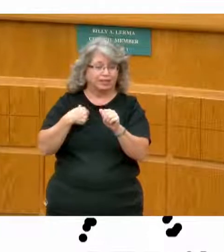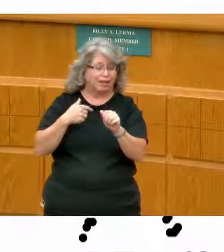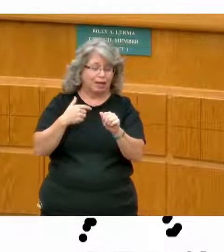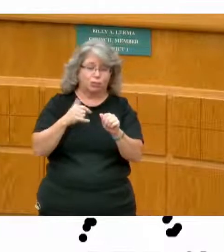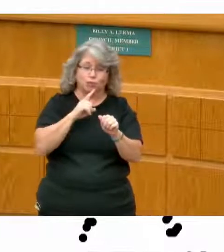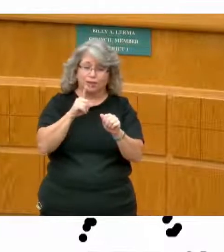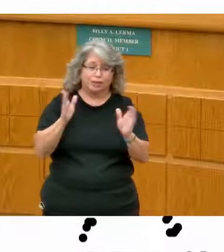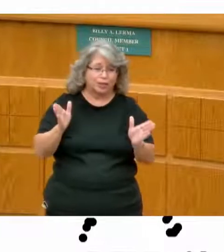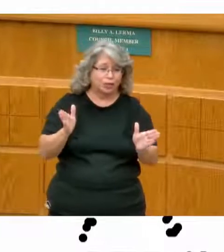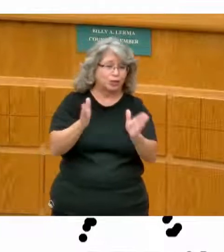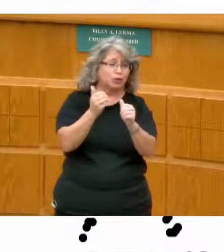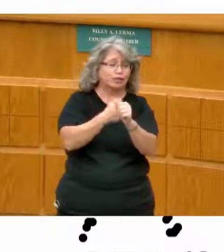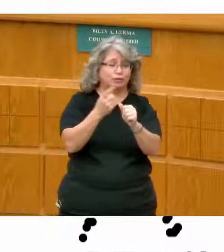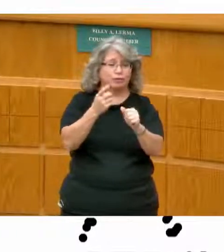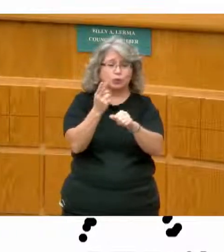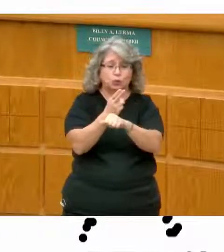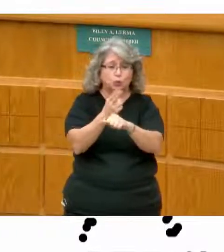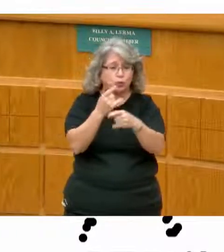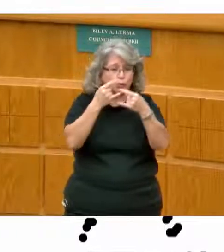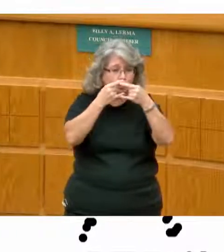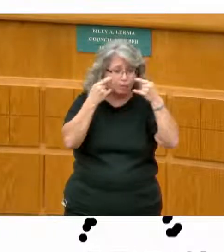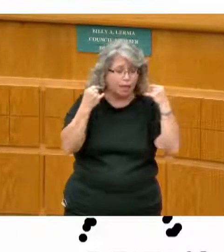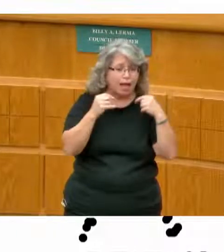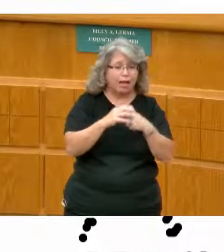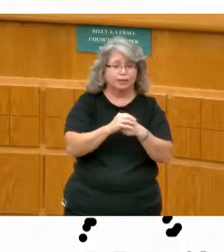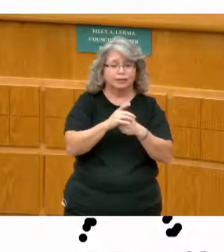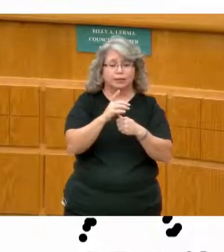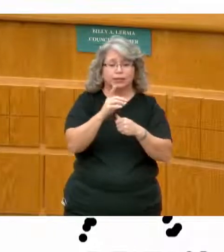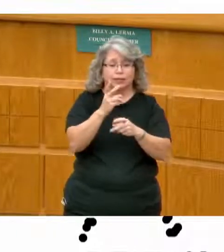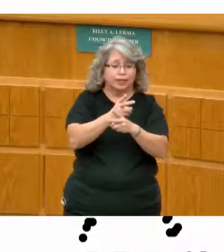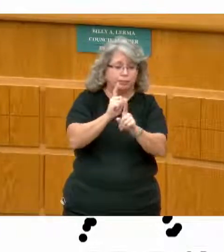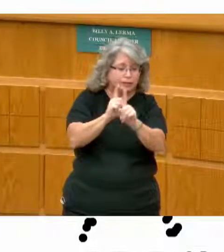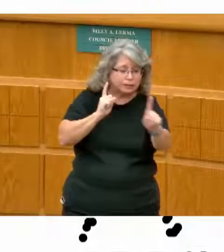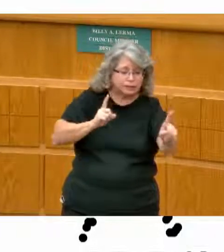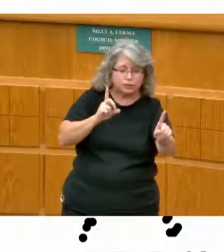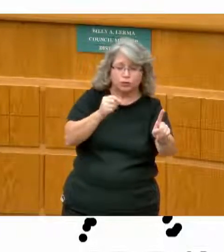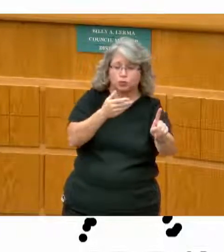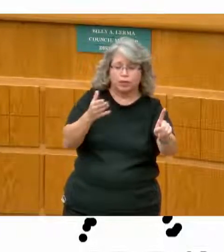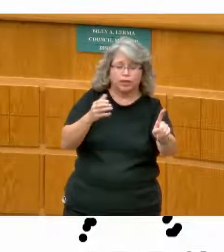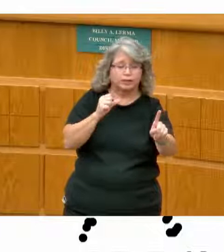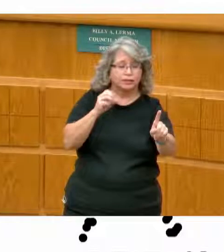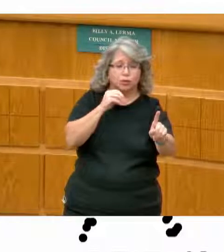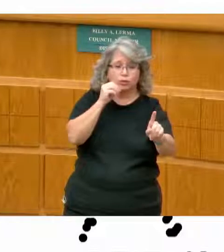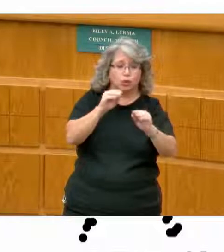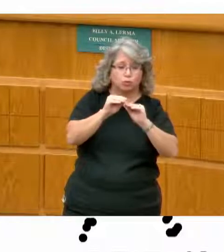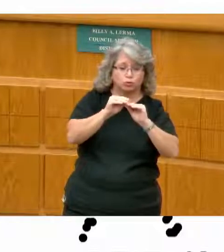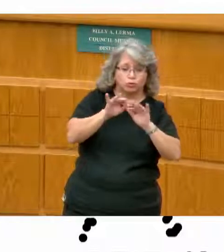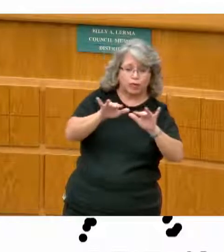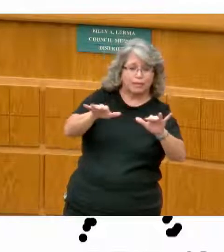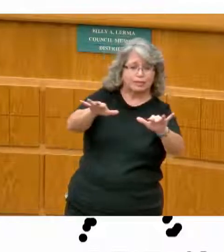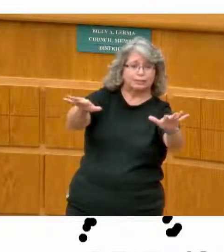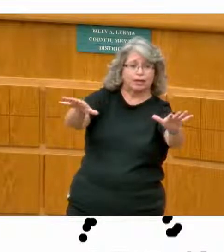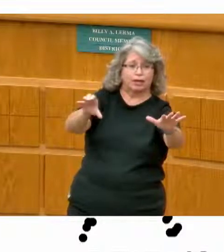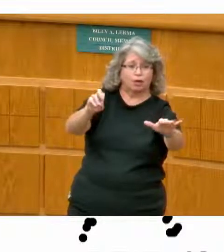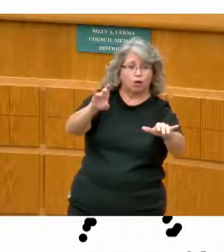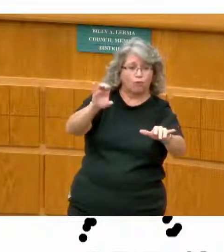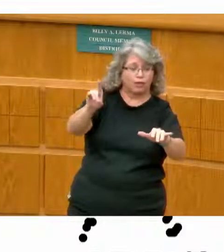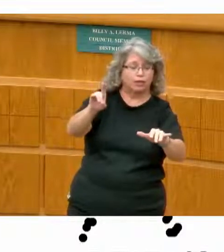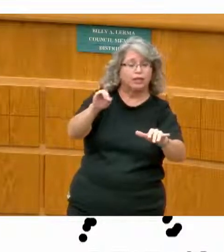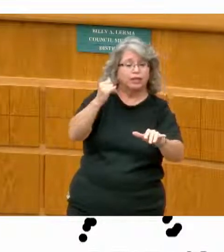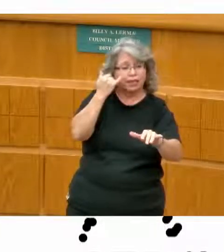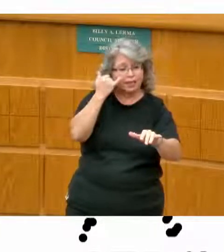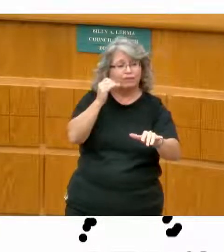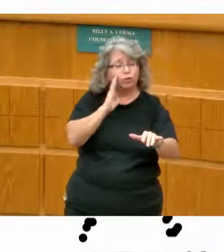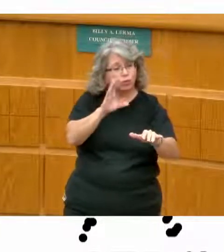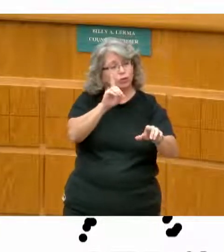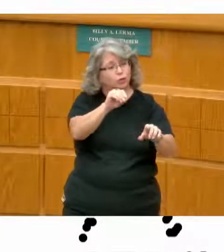mask, to do things to avoid transmitting COVID. And if we do that, we can have a real impact on what